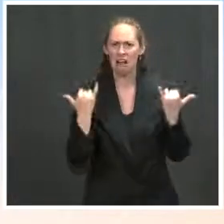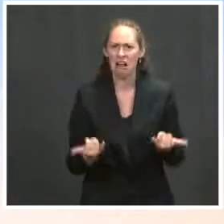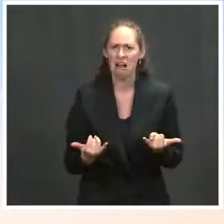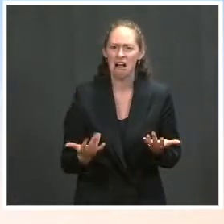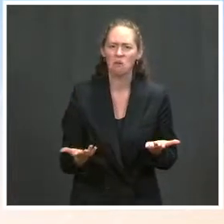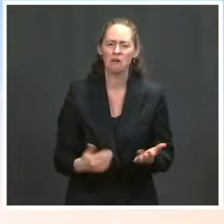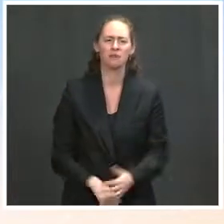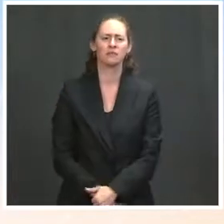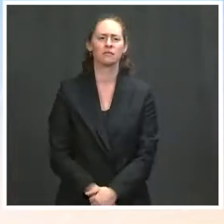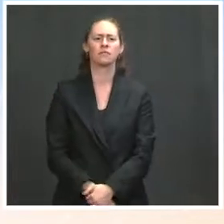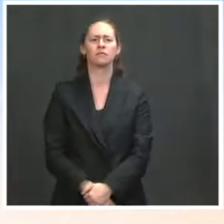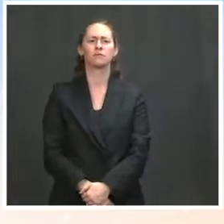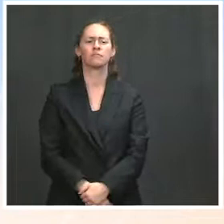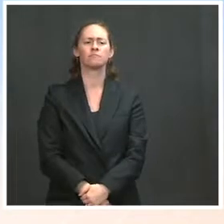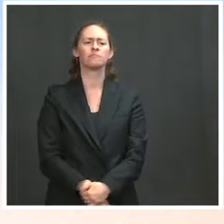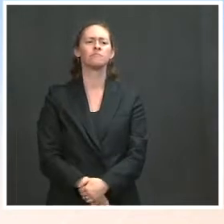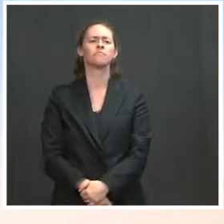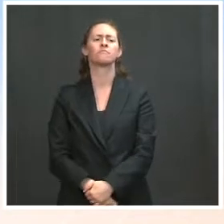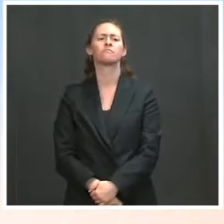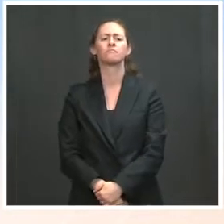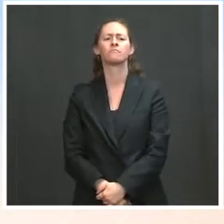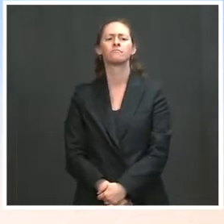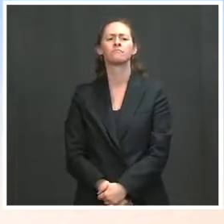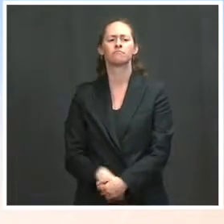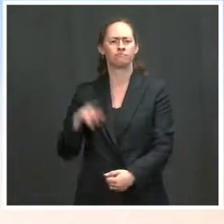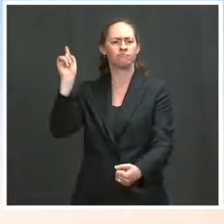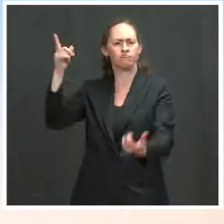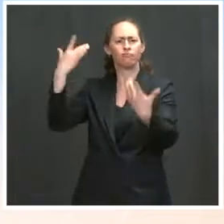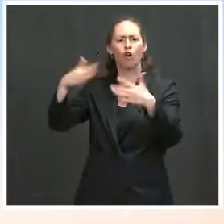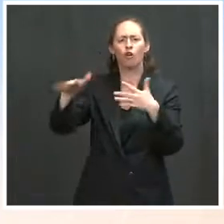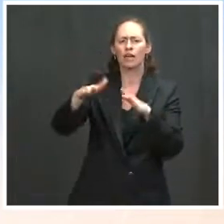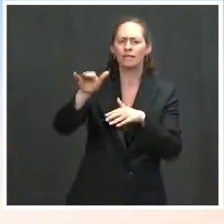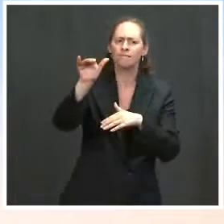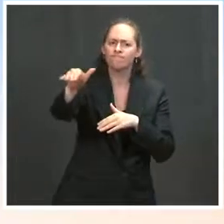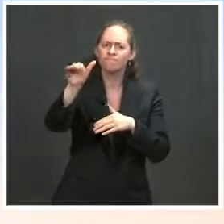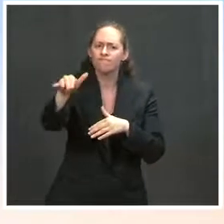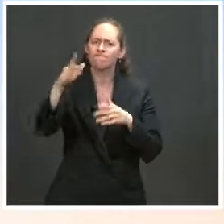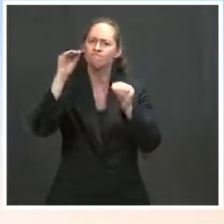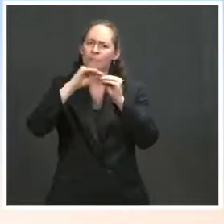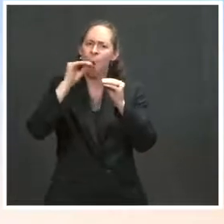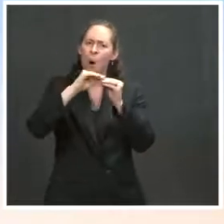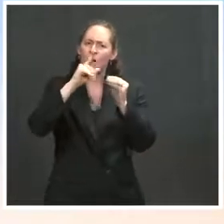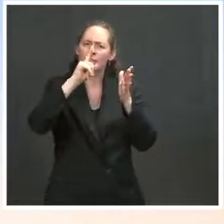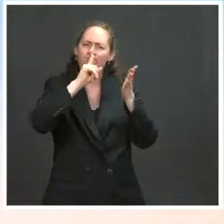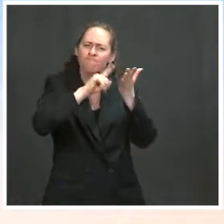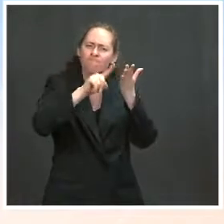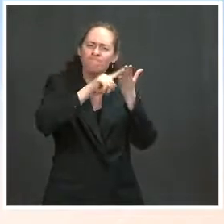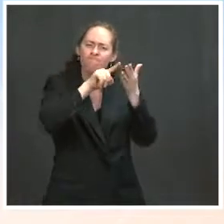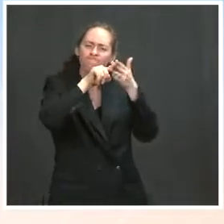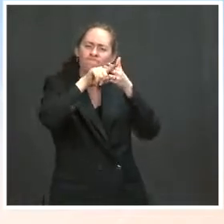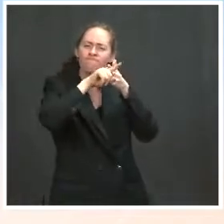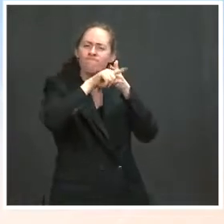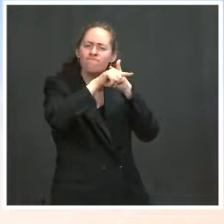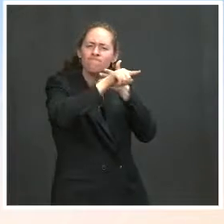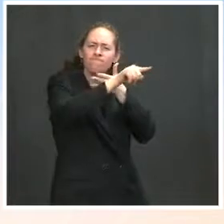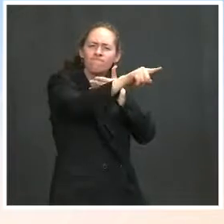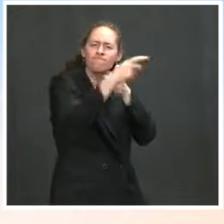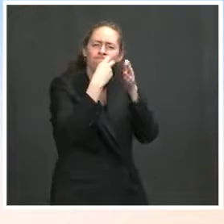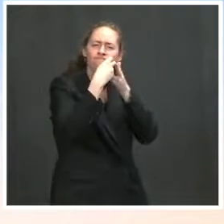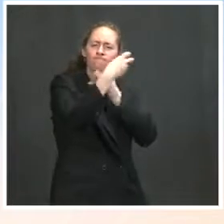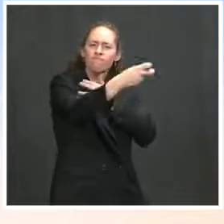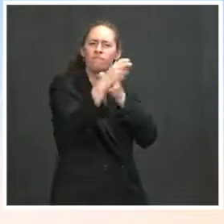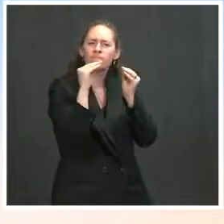just mentioned, and dig in and see if we can get more data, more information. There's not much more I can say about what,